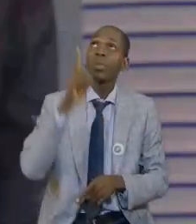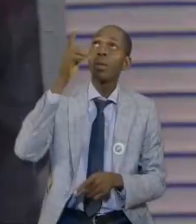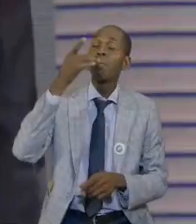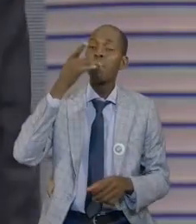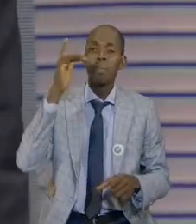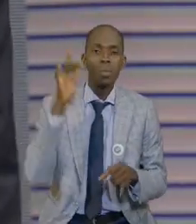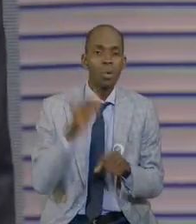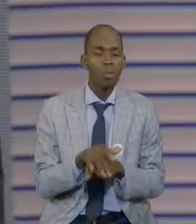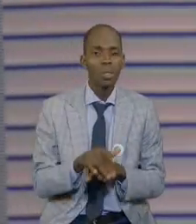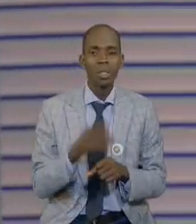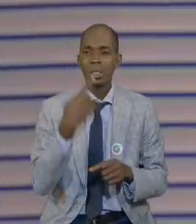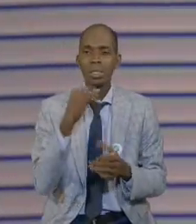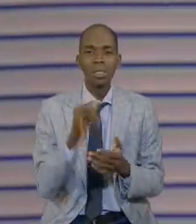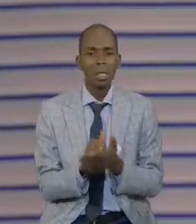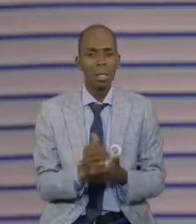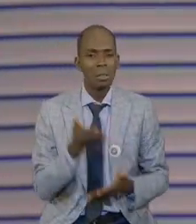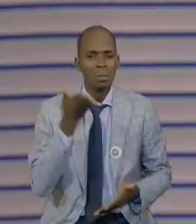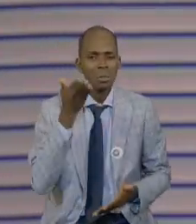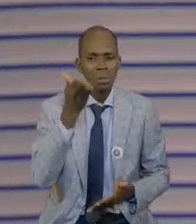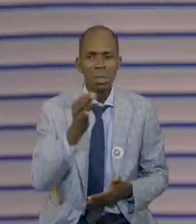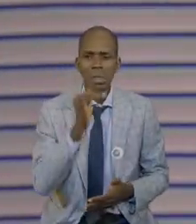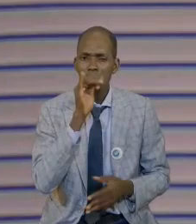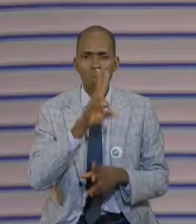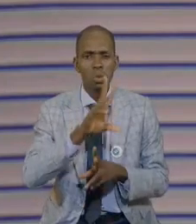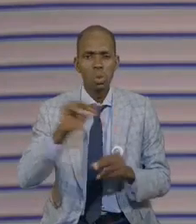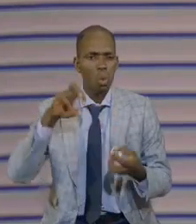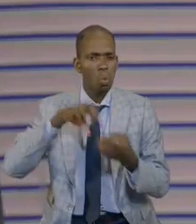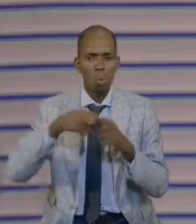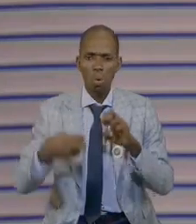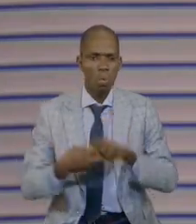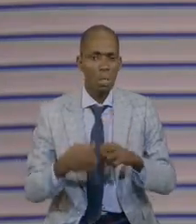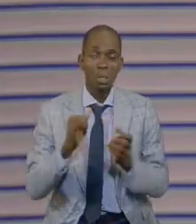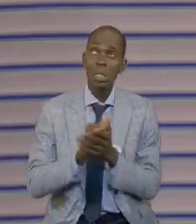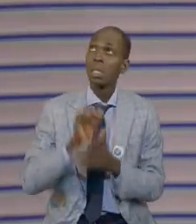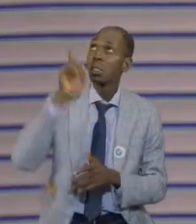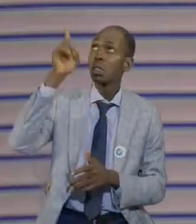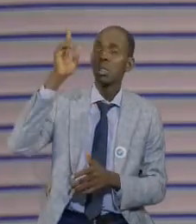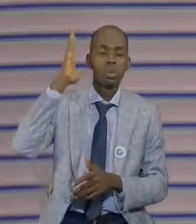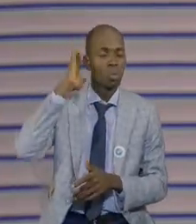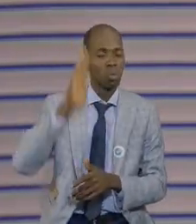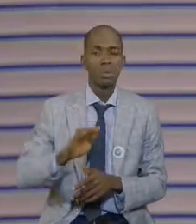there's no problem you have that he will not solve